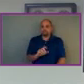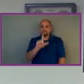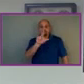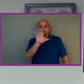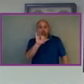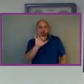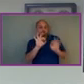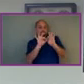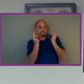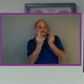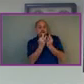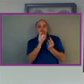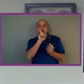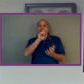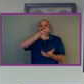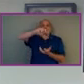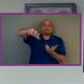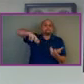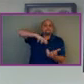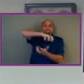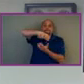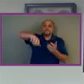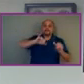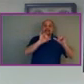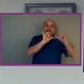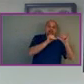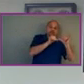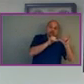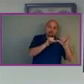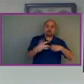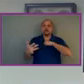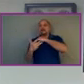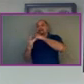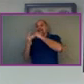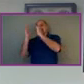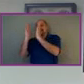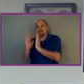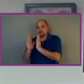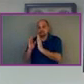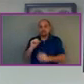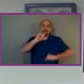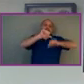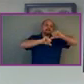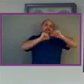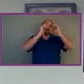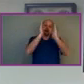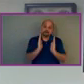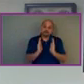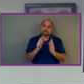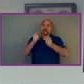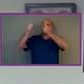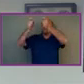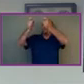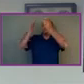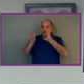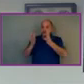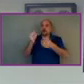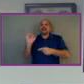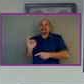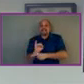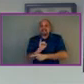family is really a big mix of engineers, technicians, scientists, managers, and even